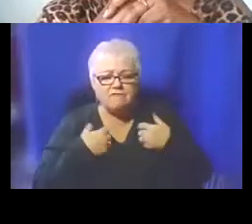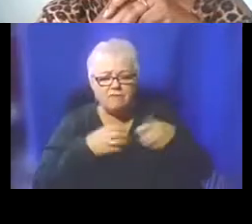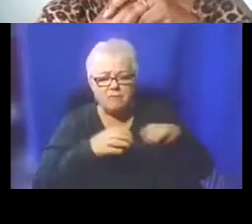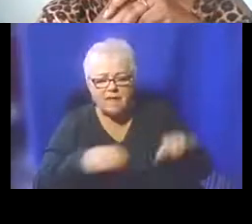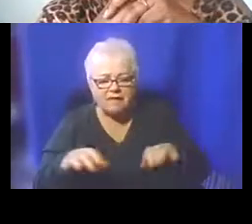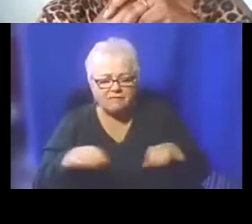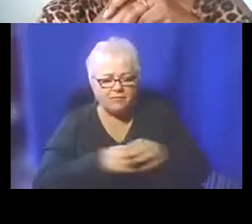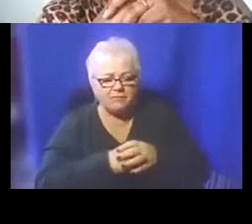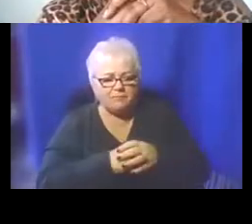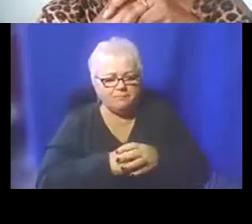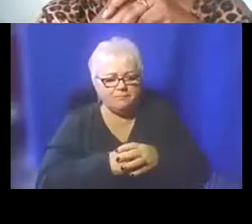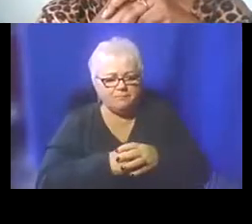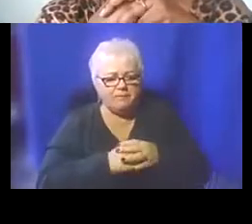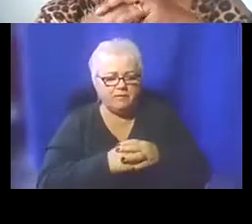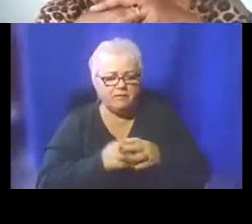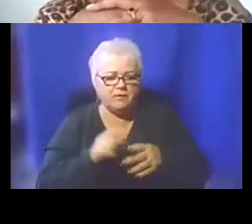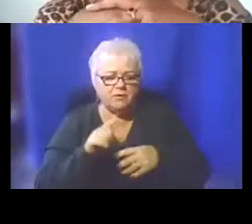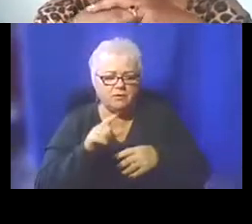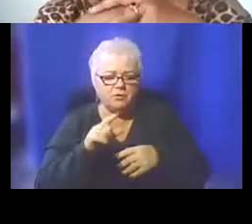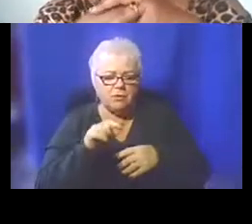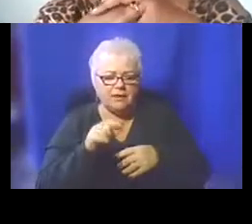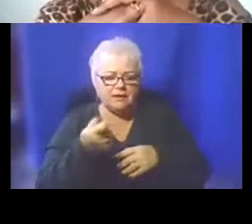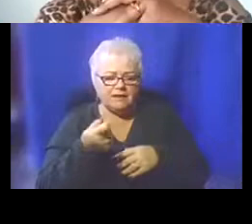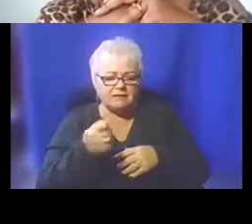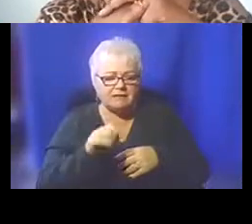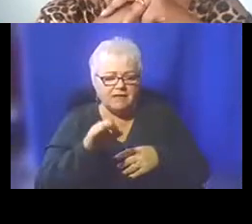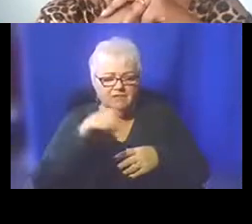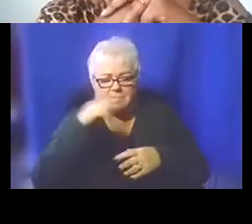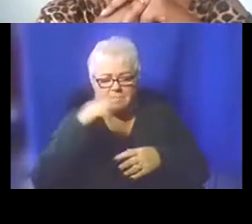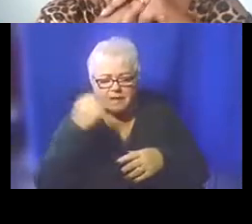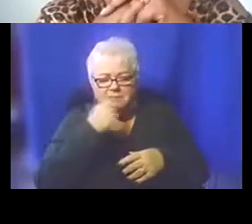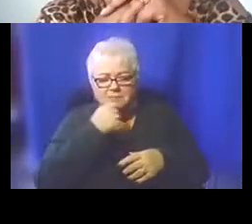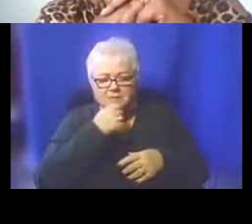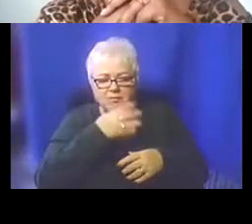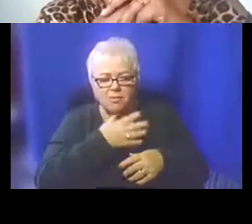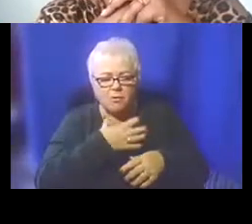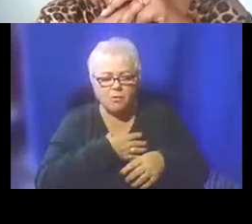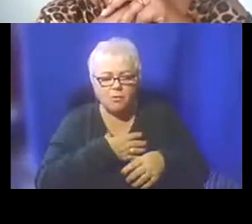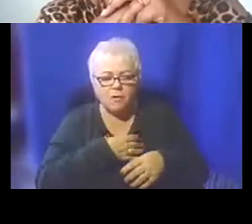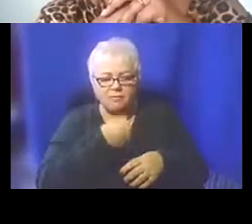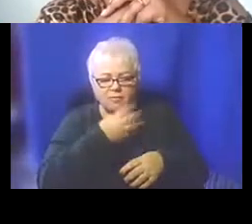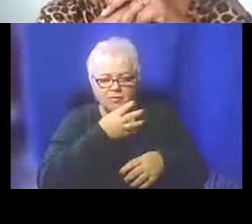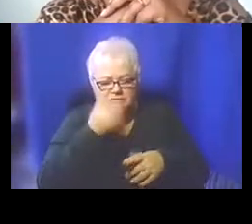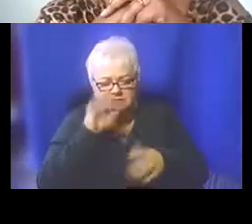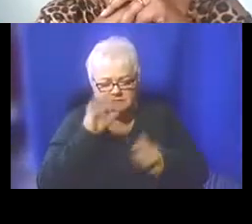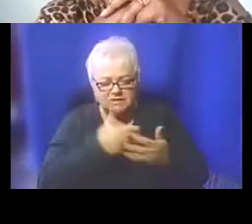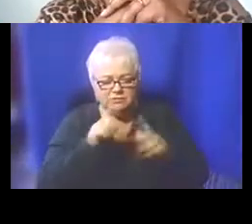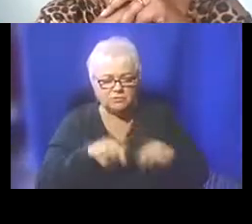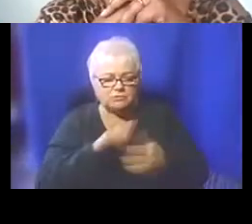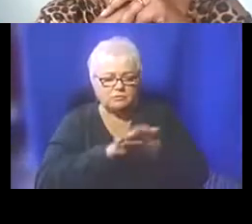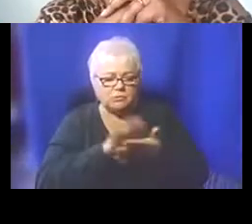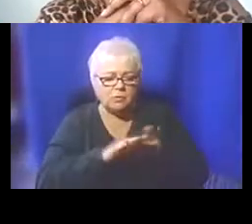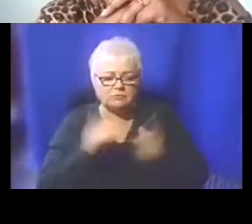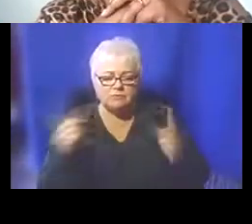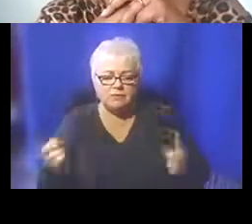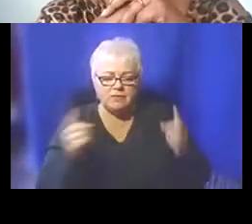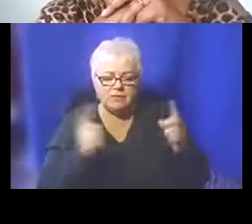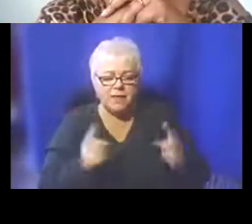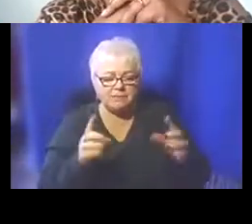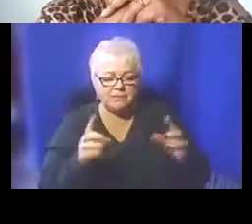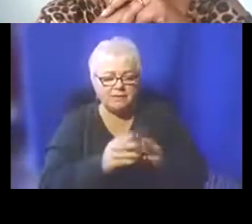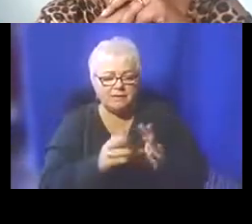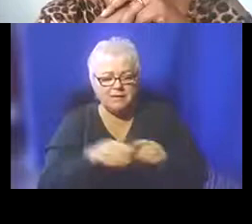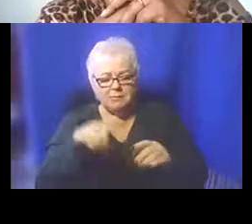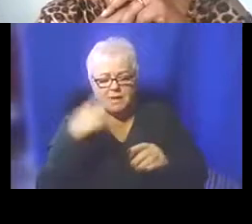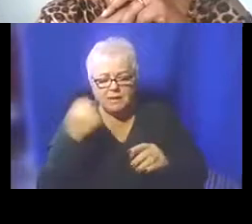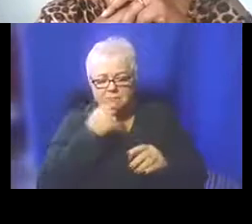say 2019, you have a black mother and a white mother. The sons go to school together. They find themselves at a meeting. The black mother leans over to the